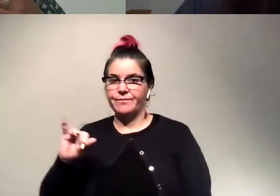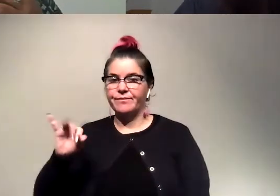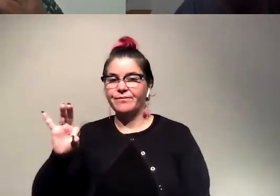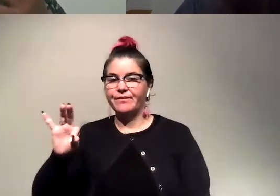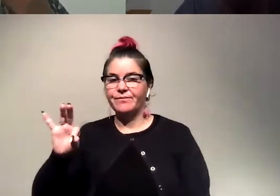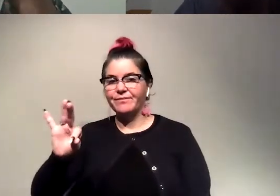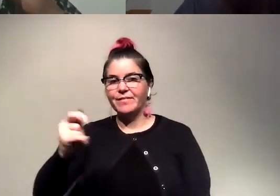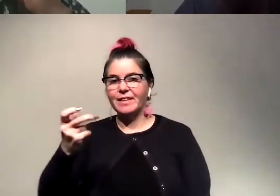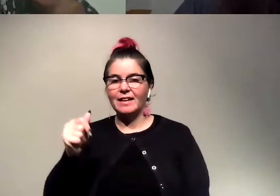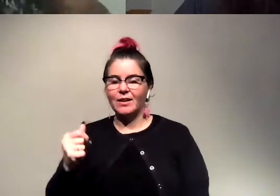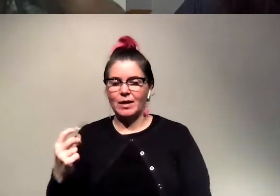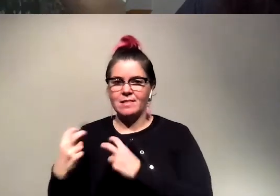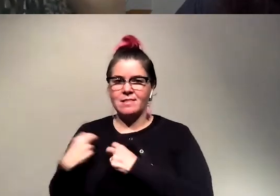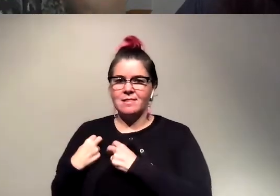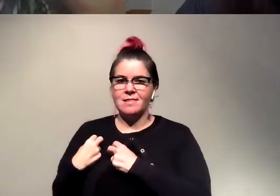want to come off my shirt,